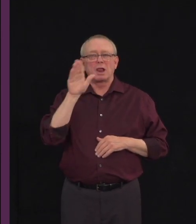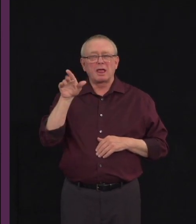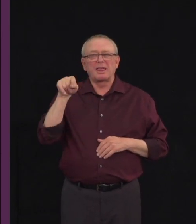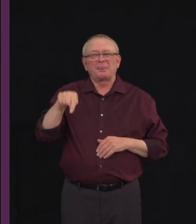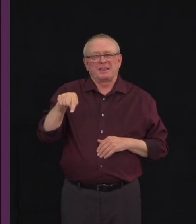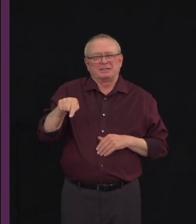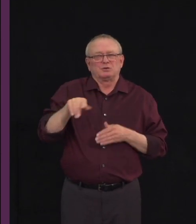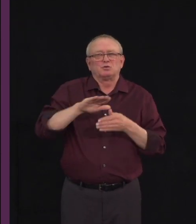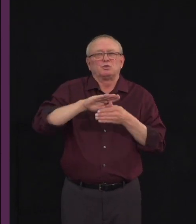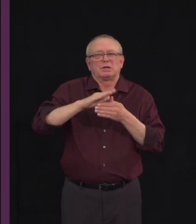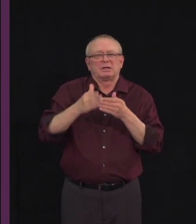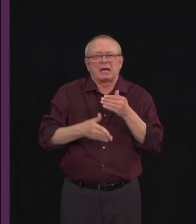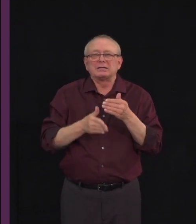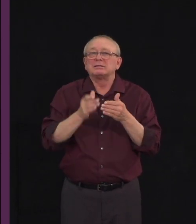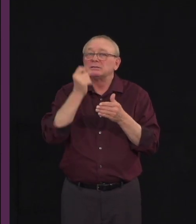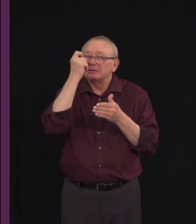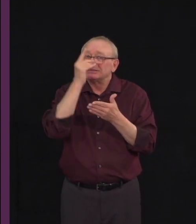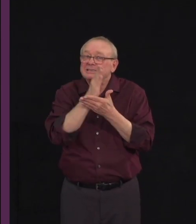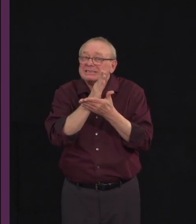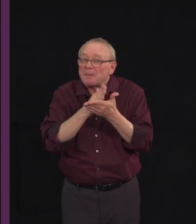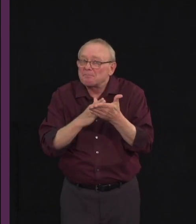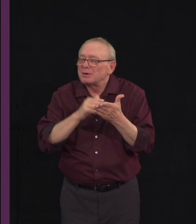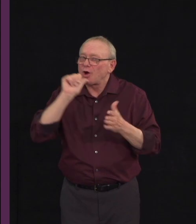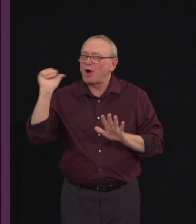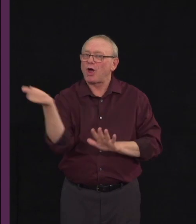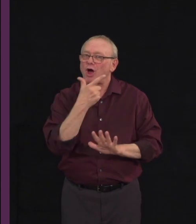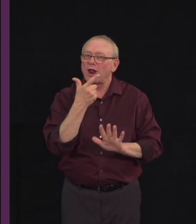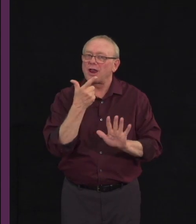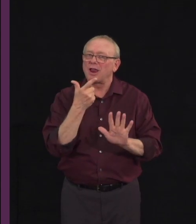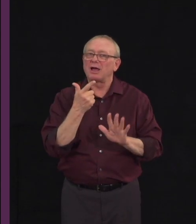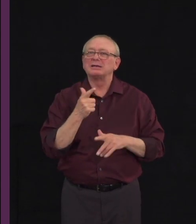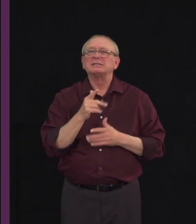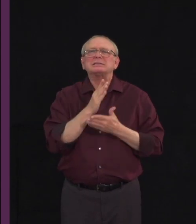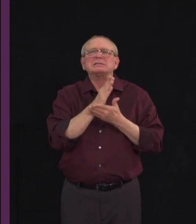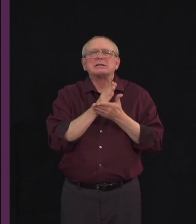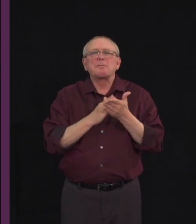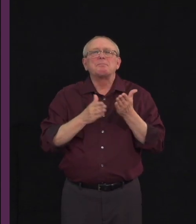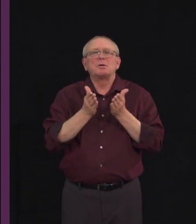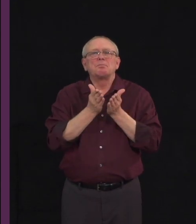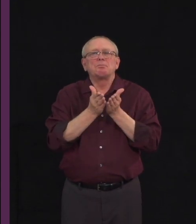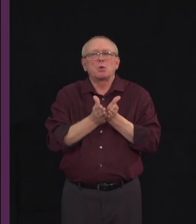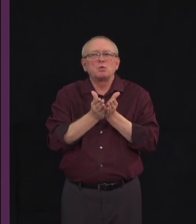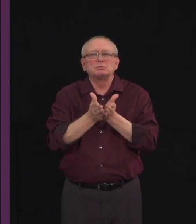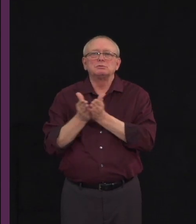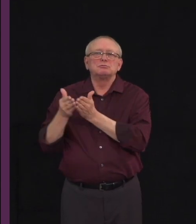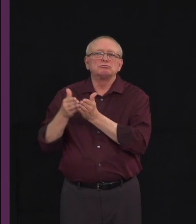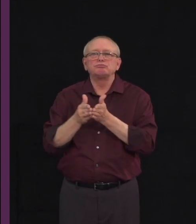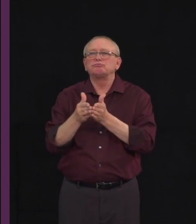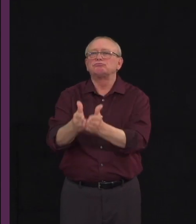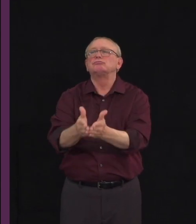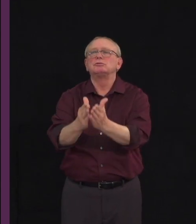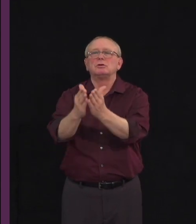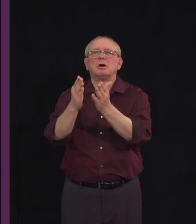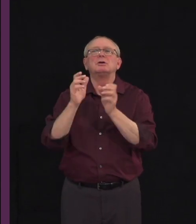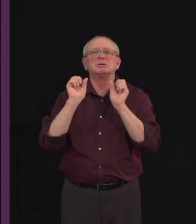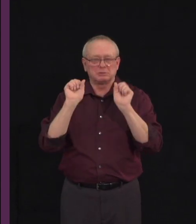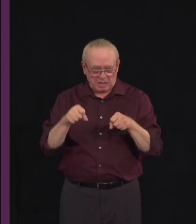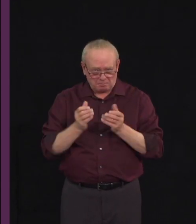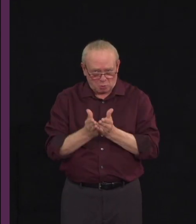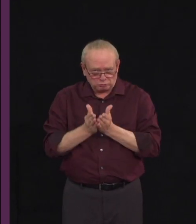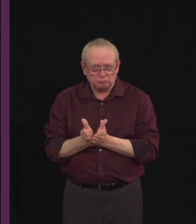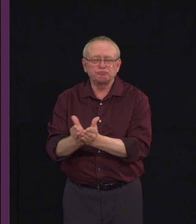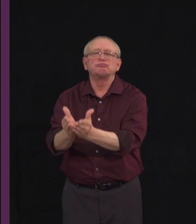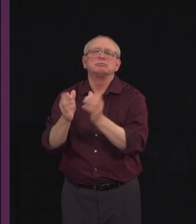opened this Friday, tomorrow. Private and municipal parks can also open as long as appropriate physical